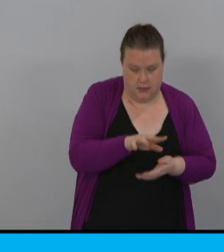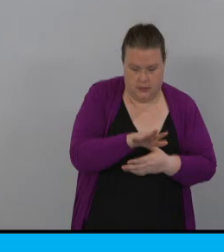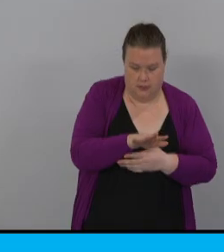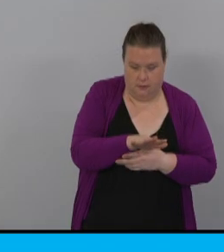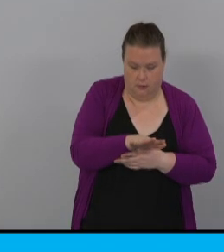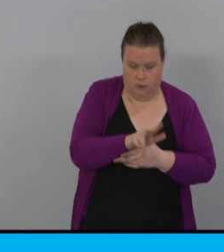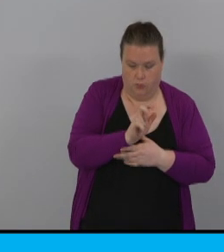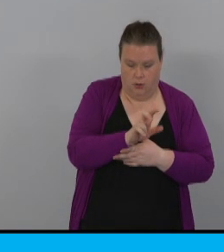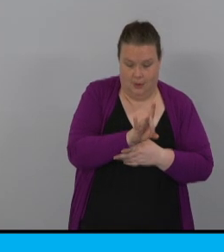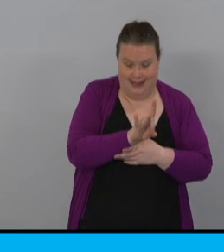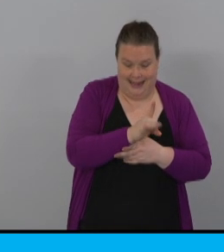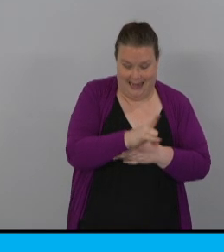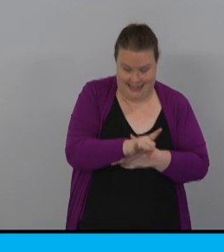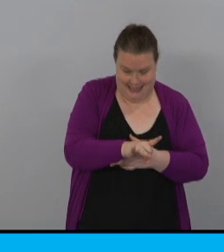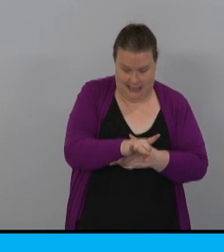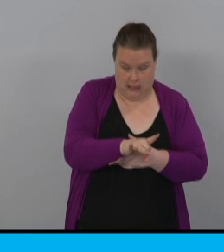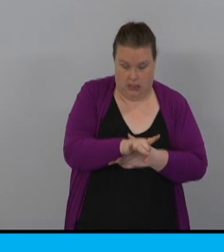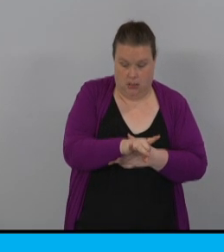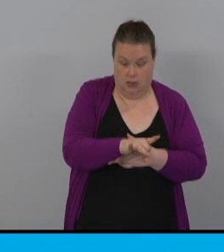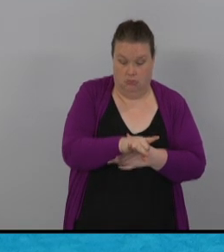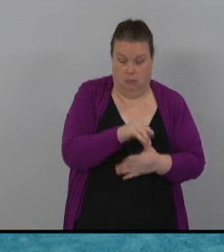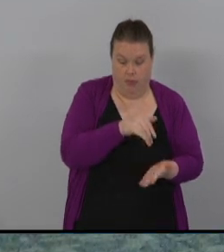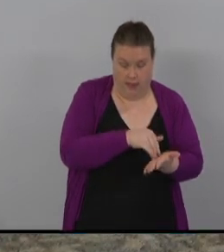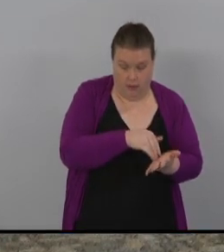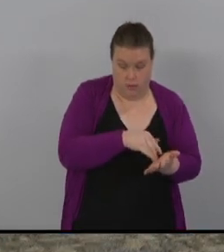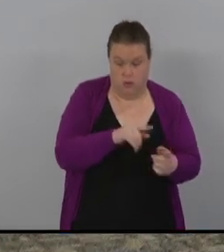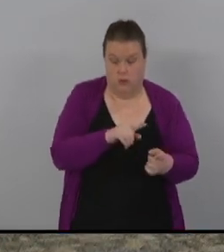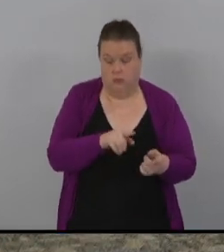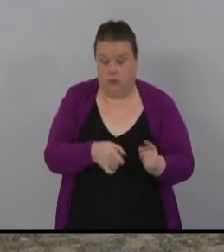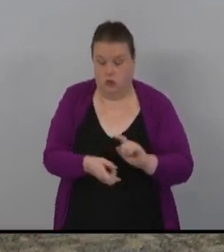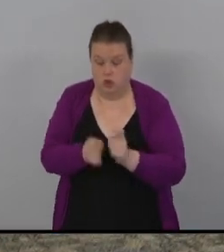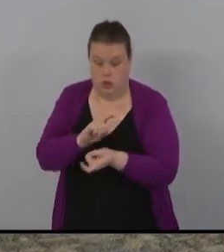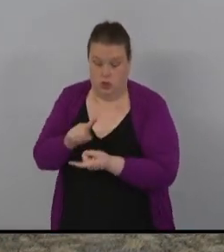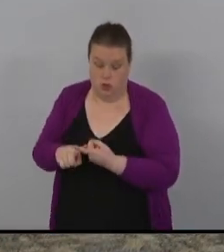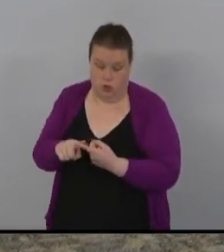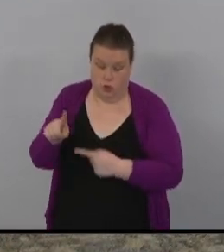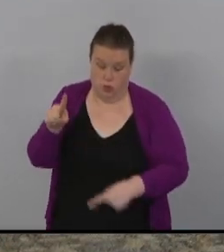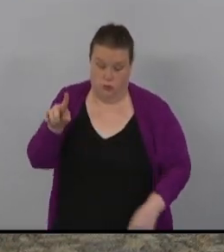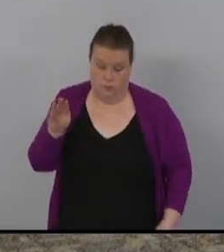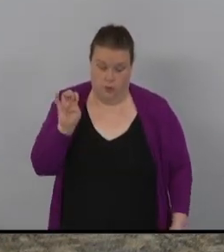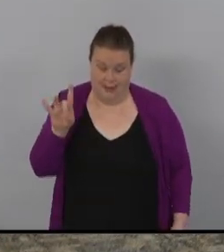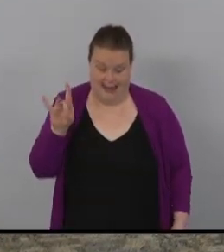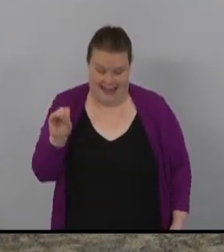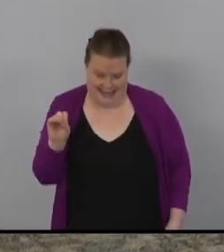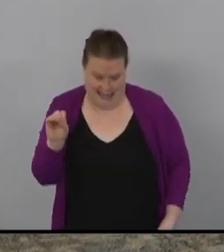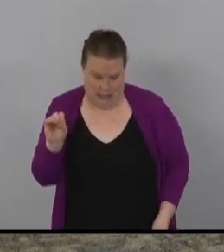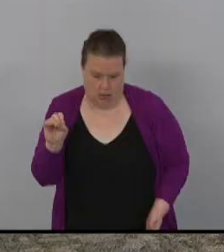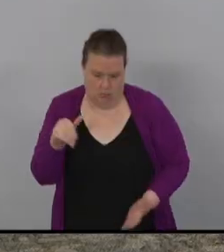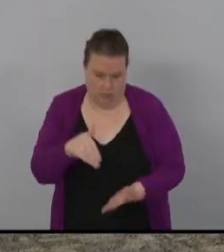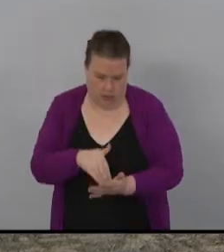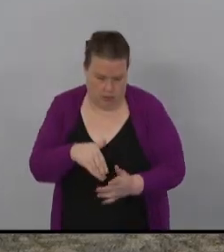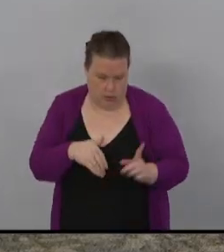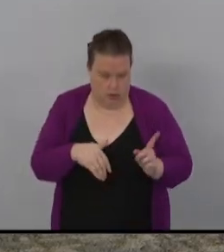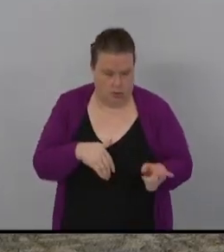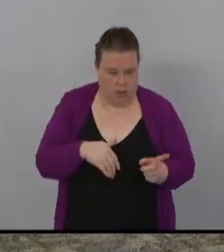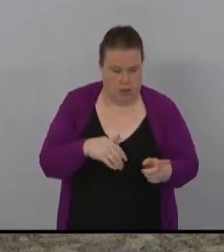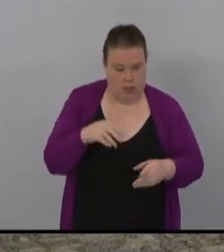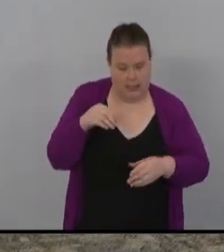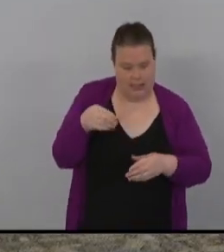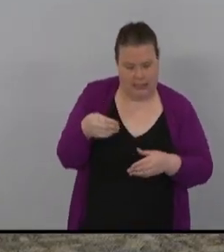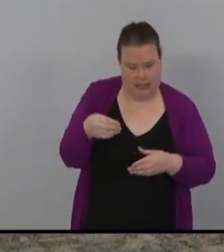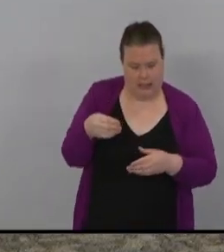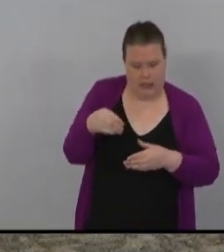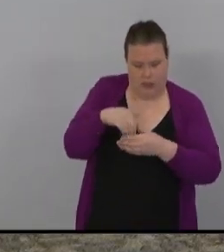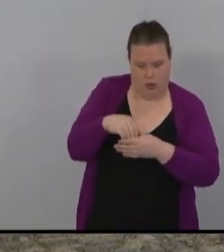$480,000. And then our intergovernmental charges went from 1,965,000 to 2.127. It did